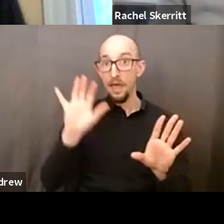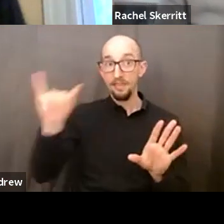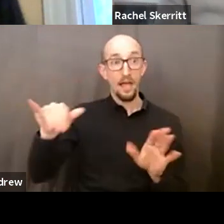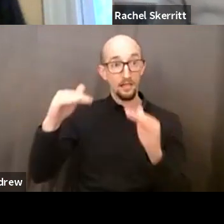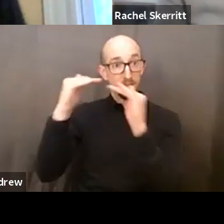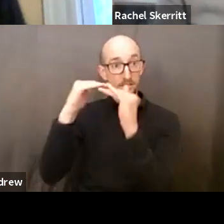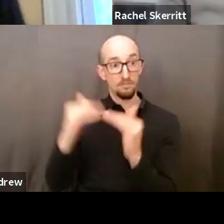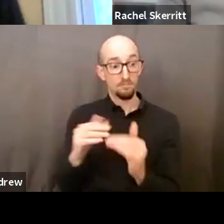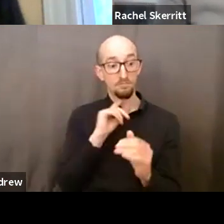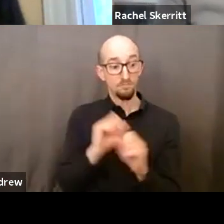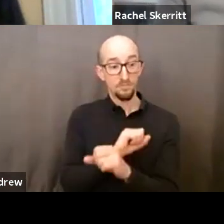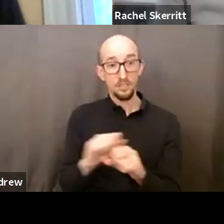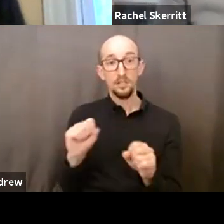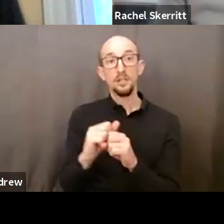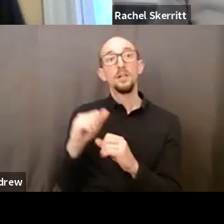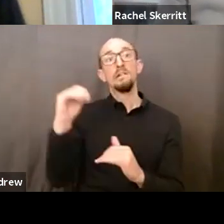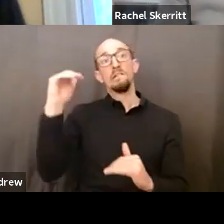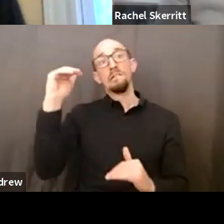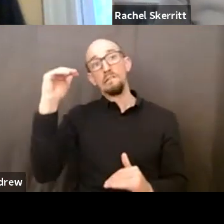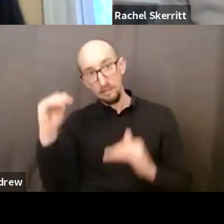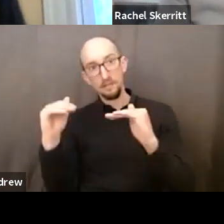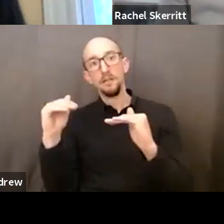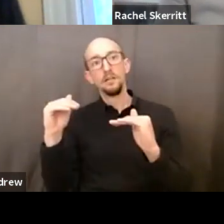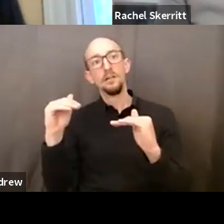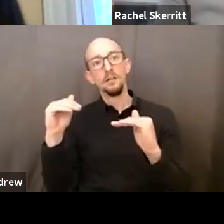the low-income housing concerns,